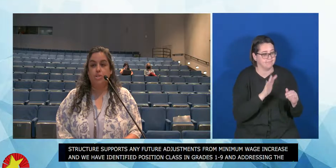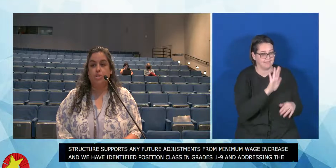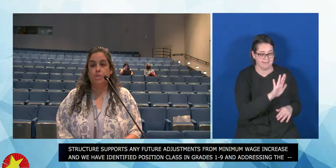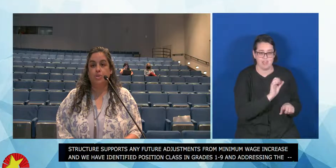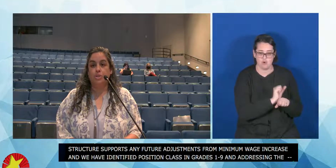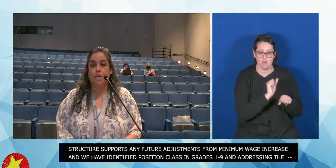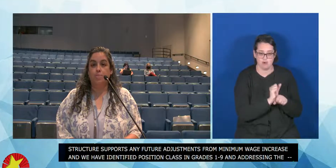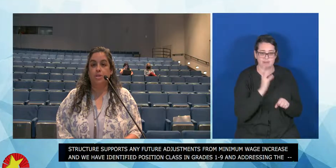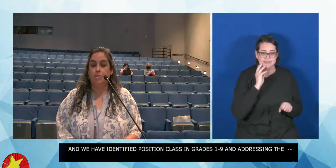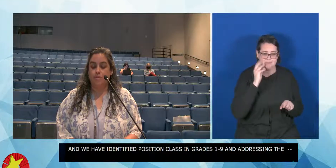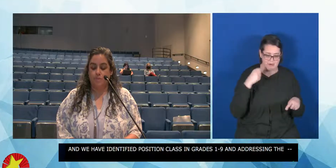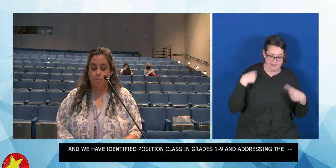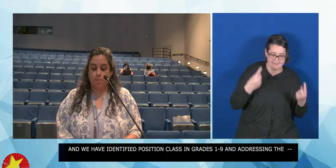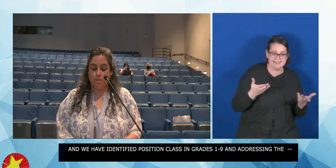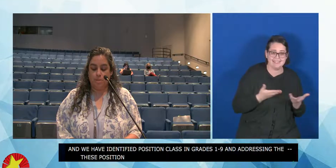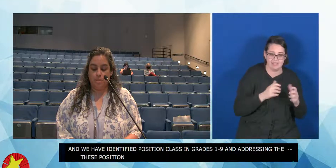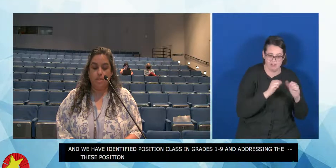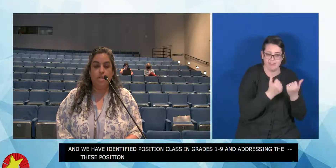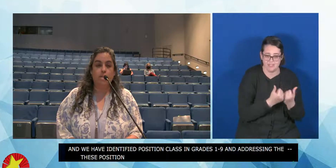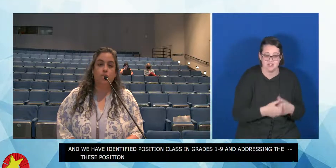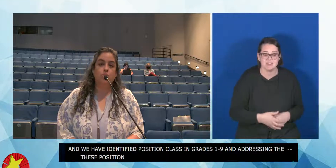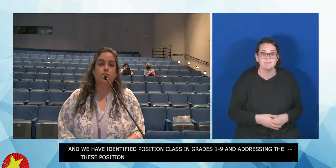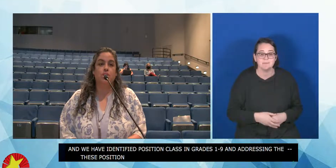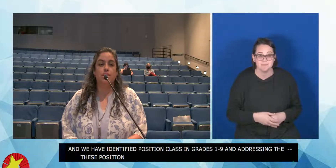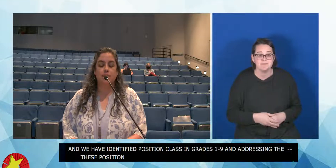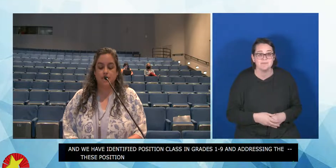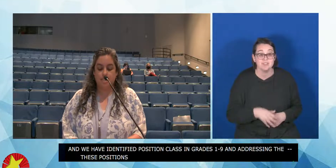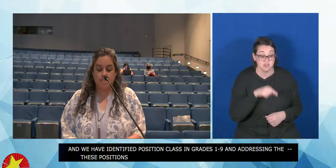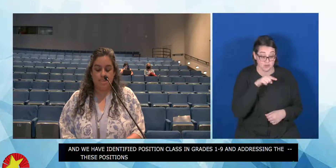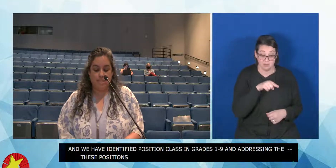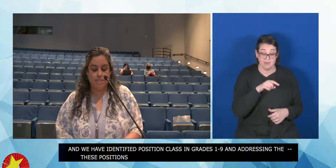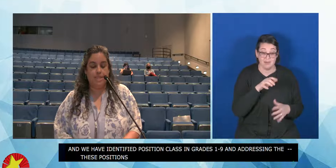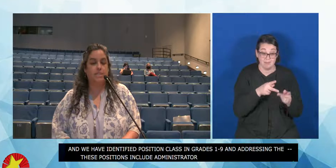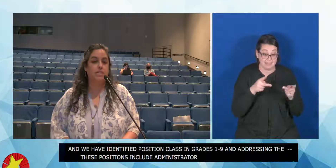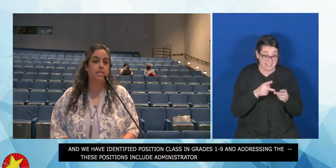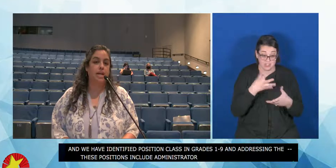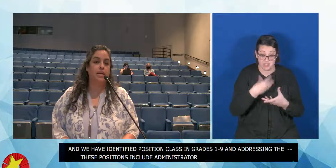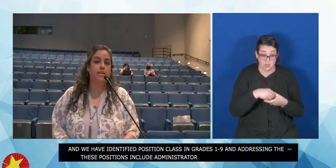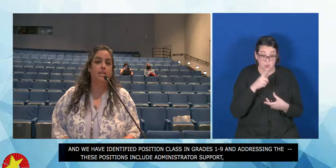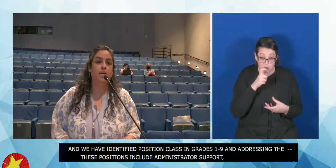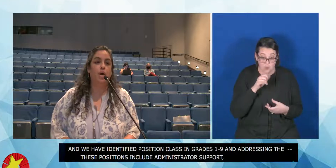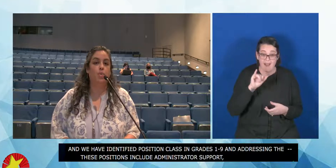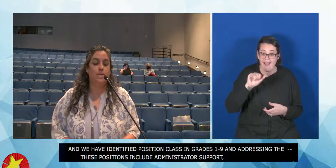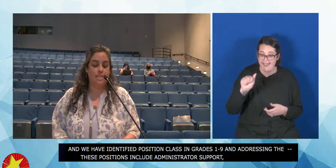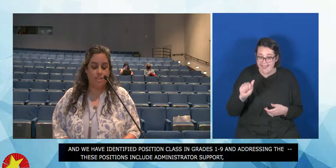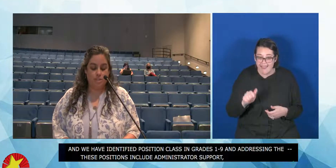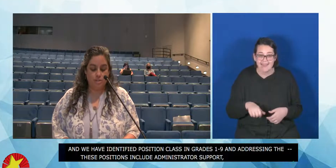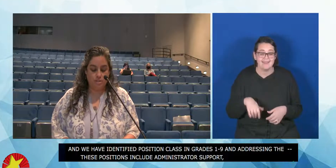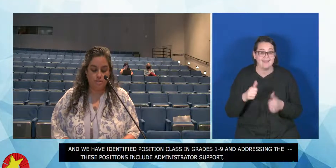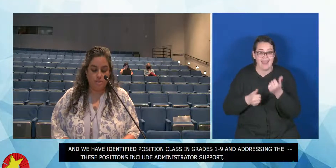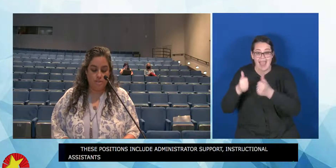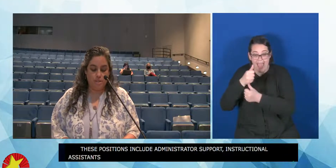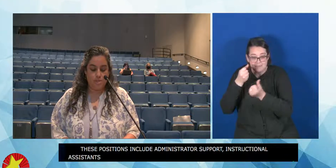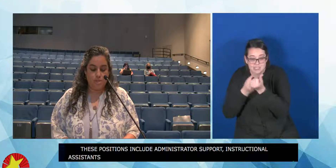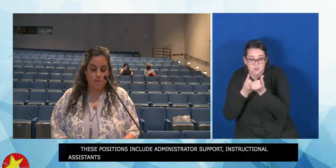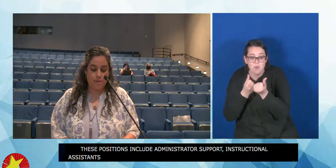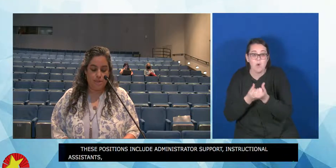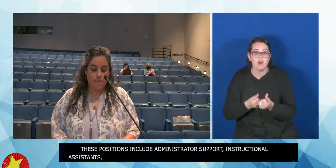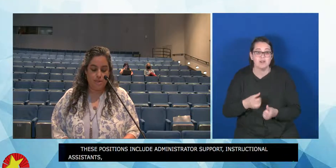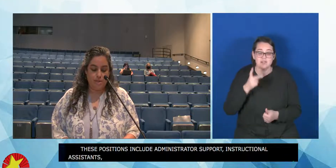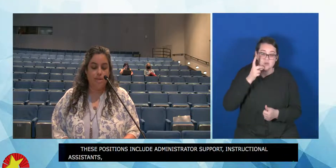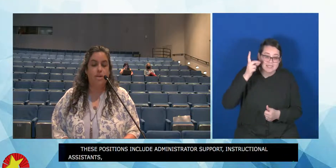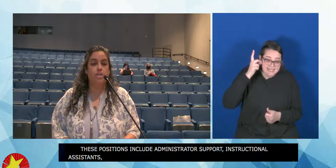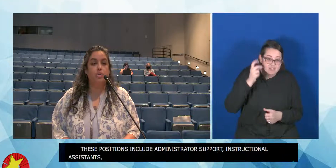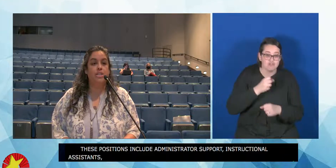positions include administrative support, instructional assistant, technical aid, residential,